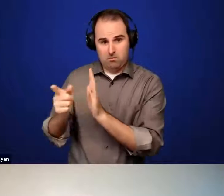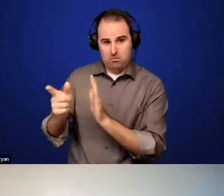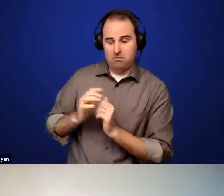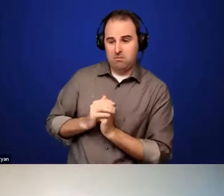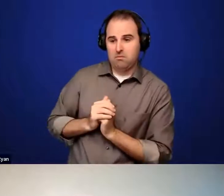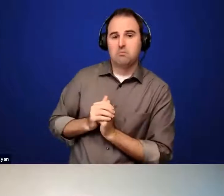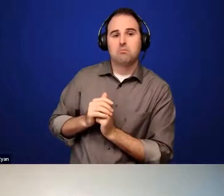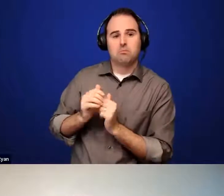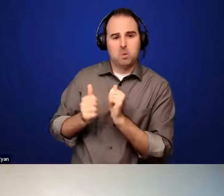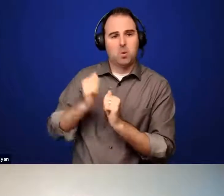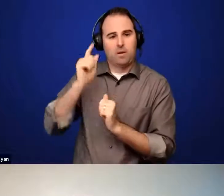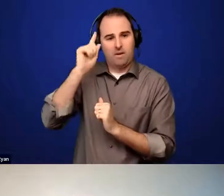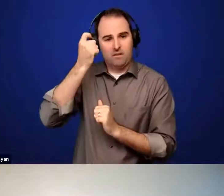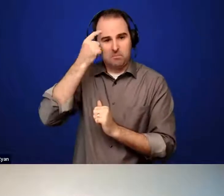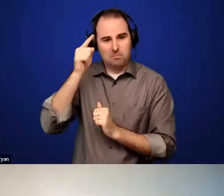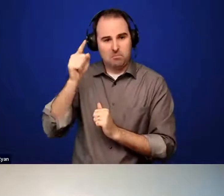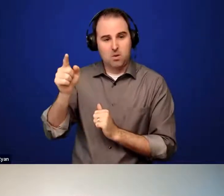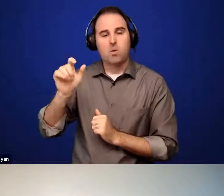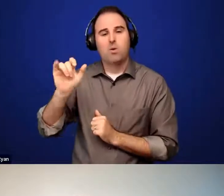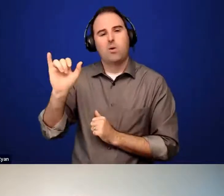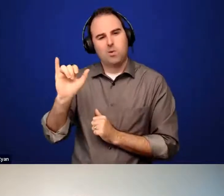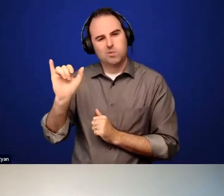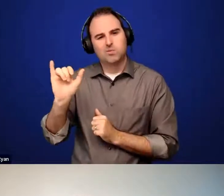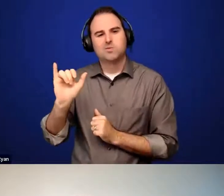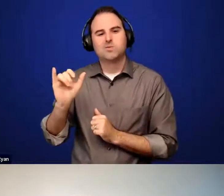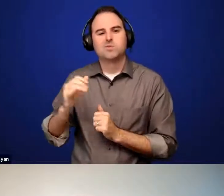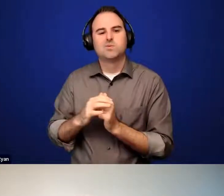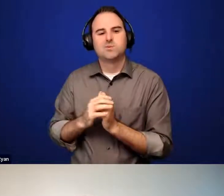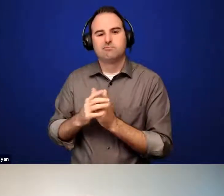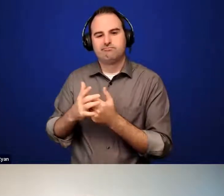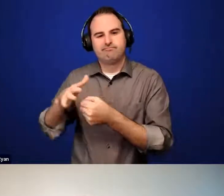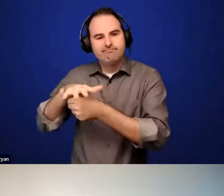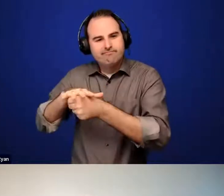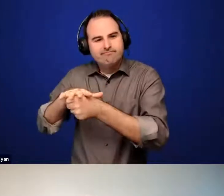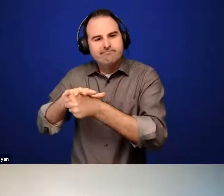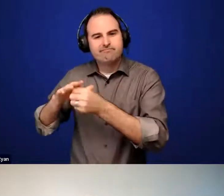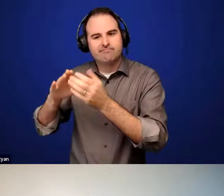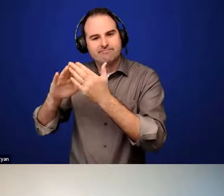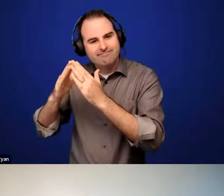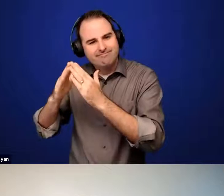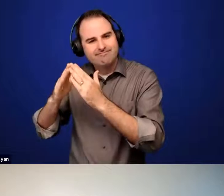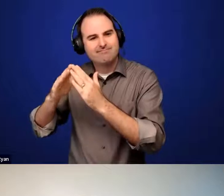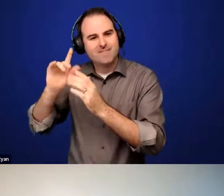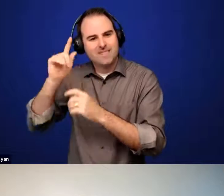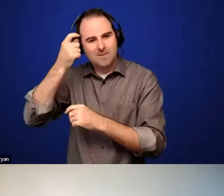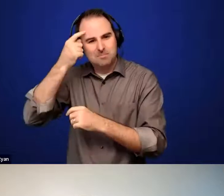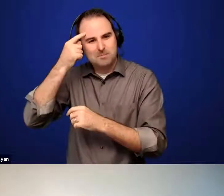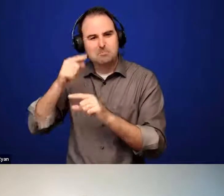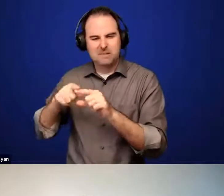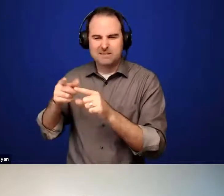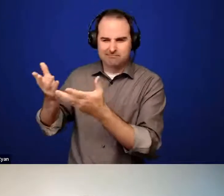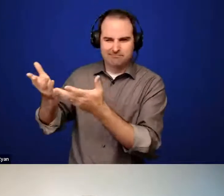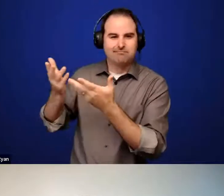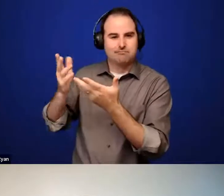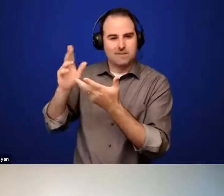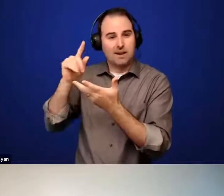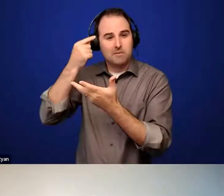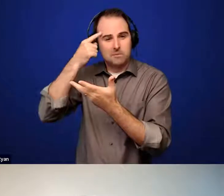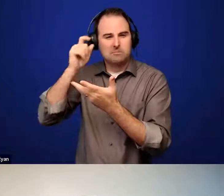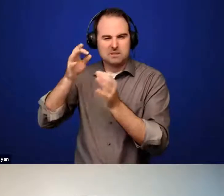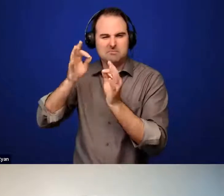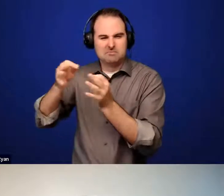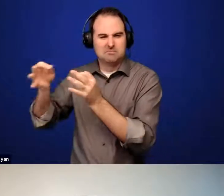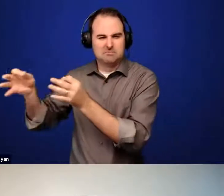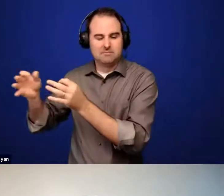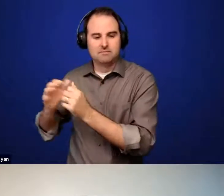mostly governments, but also more local governments, etc. But at least it is at a governmental level. And